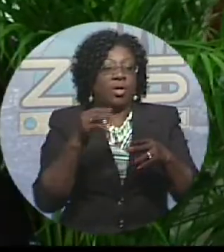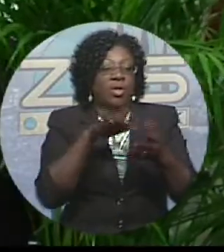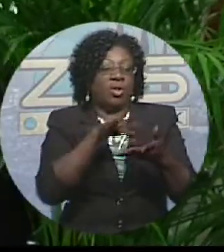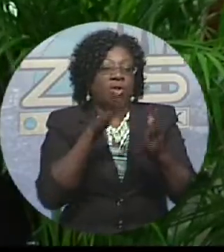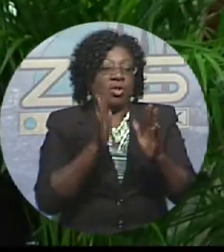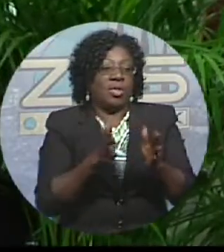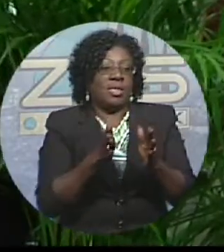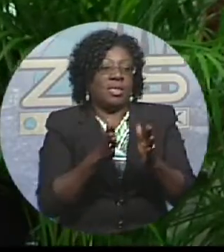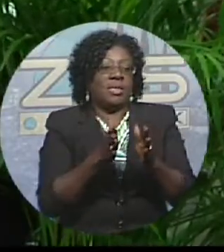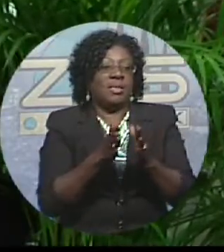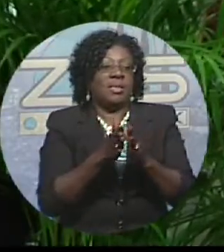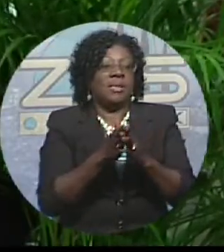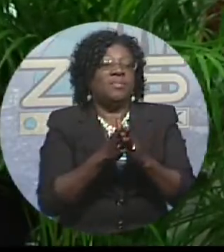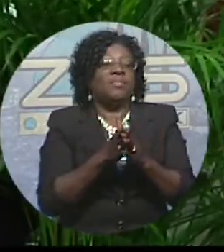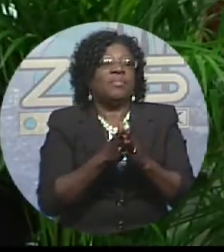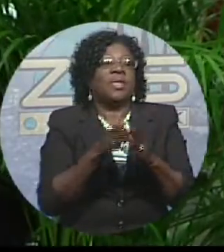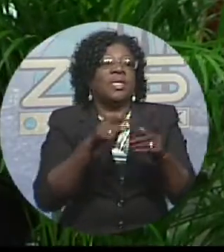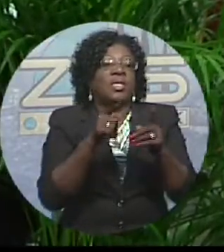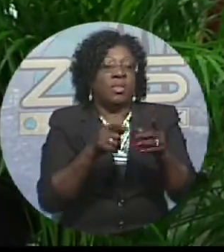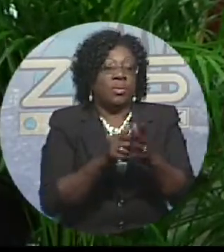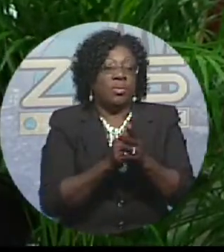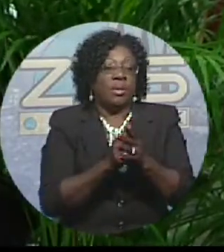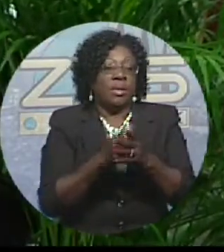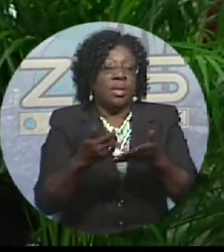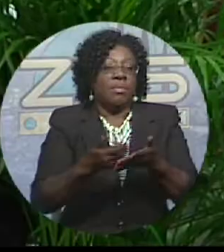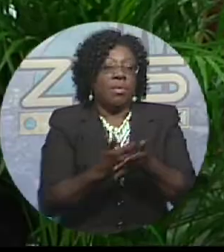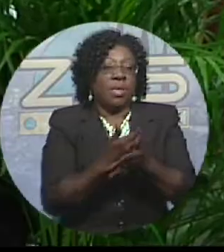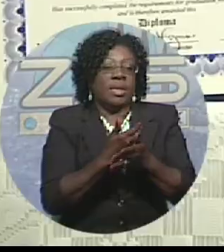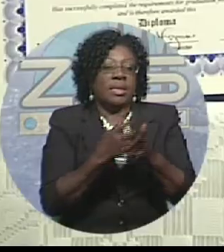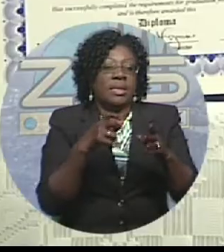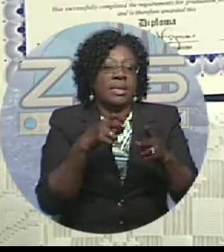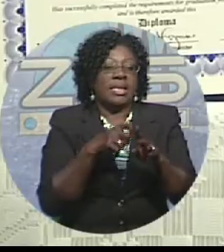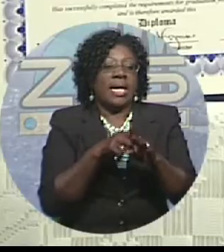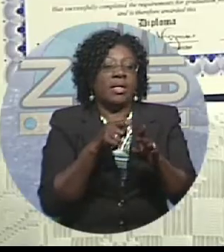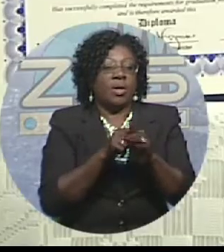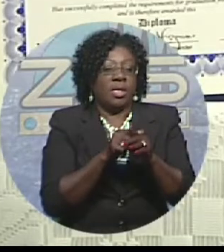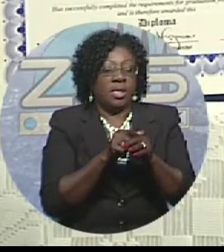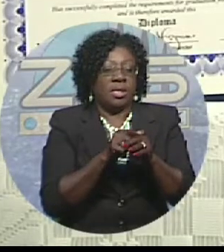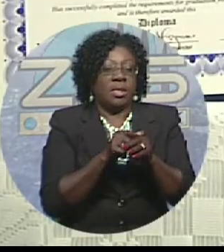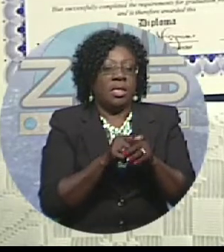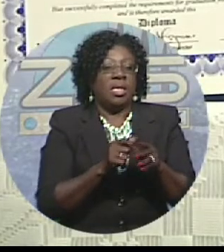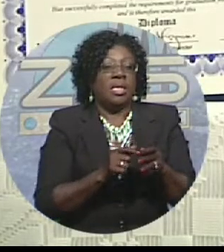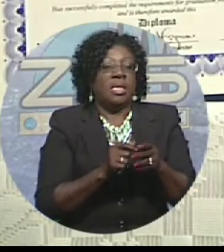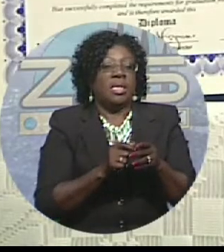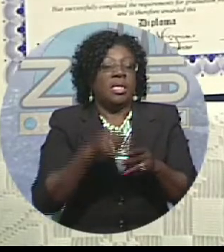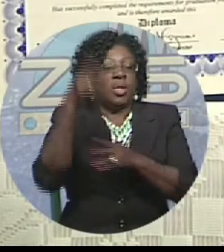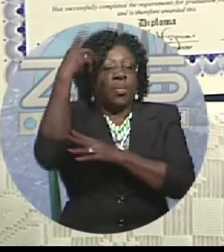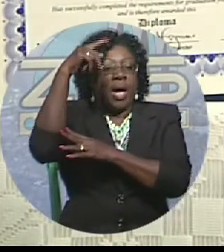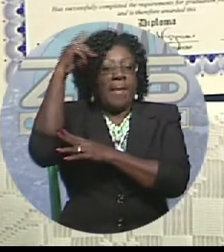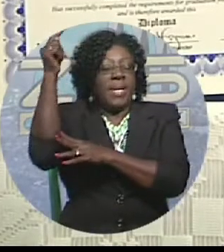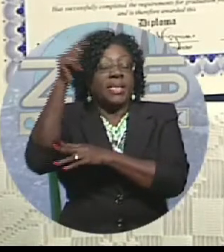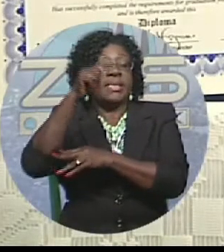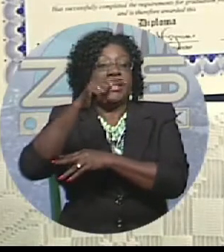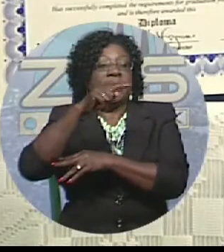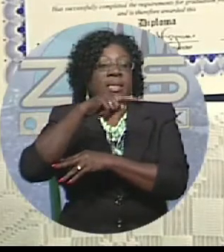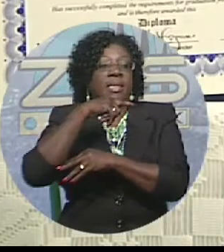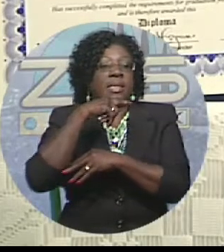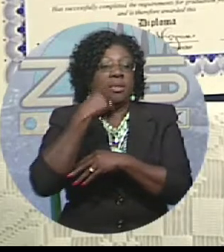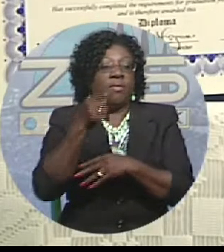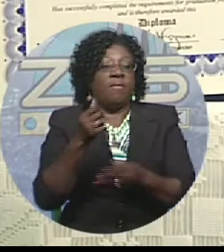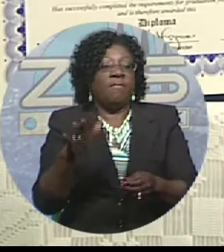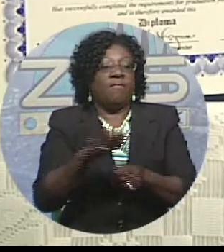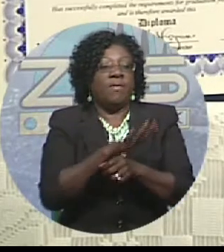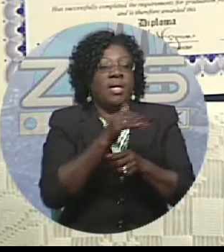school uses warning technology to ensure students receive the best in education. It's something Prime Minister the Right Honorable Perry Christie fully